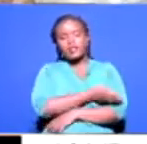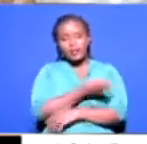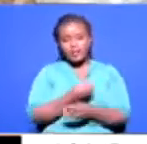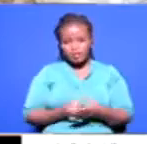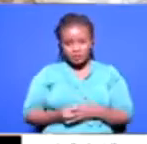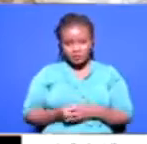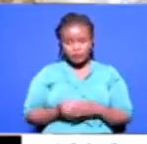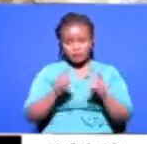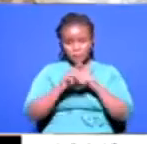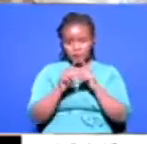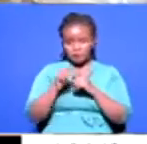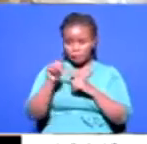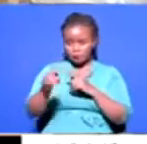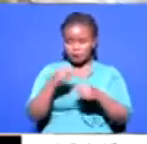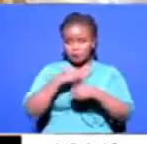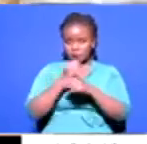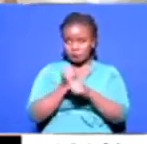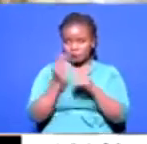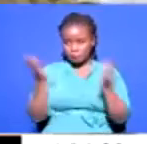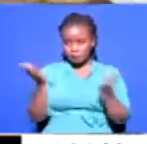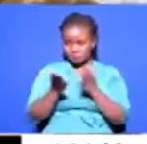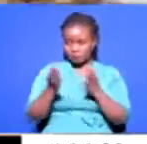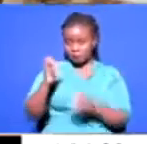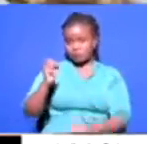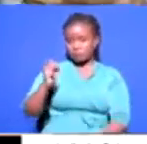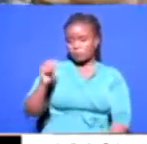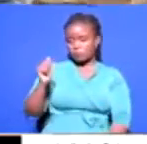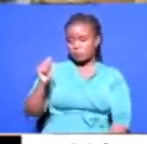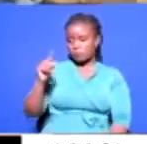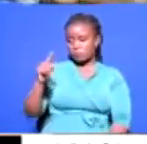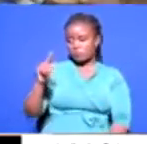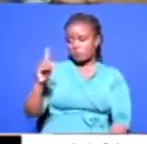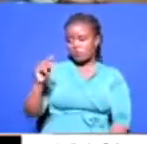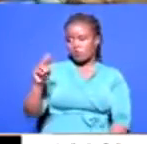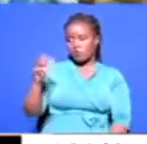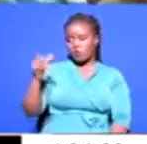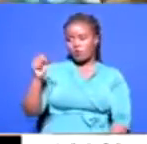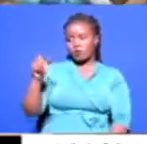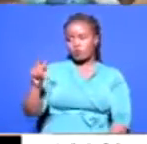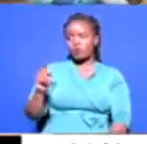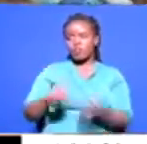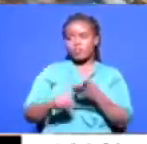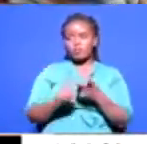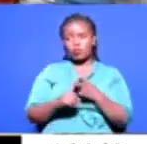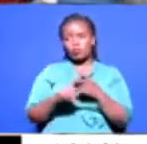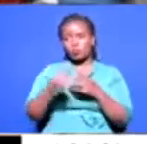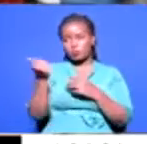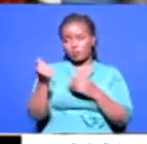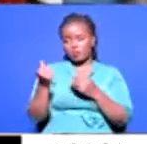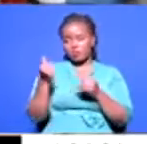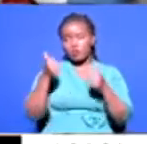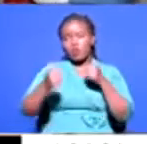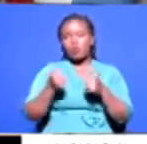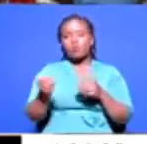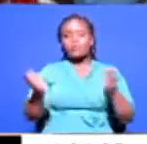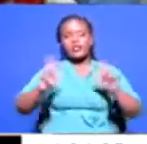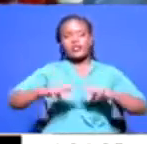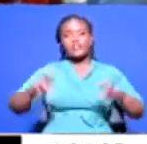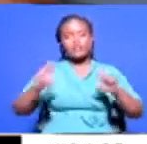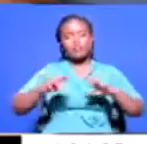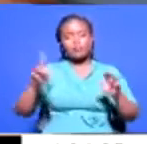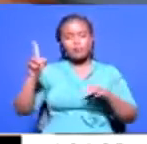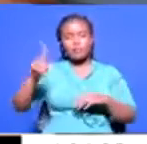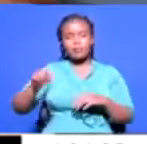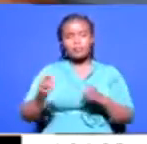made from sawdust, bagasse waste, and even coffee husks, alternatives that are readily available and much kinder to the